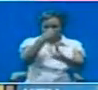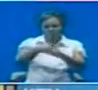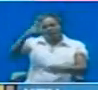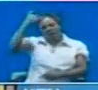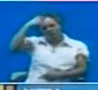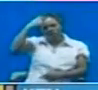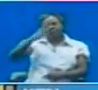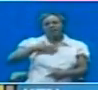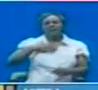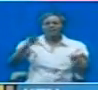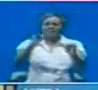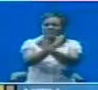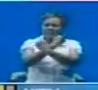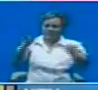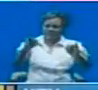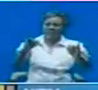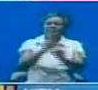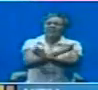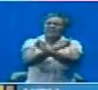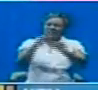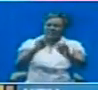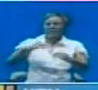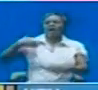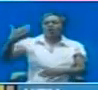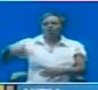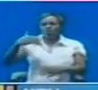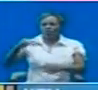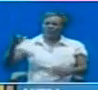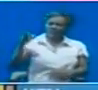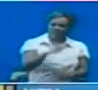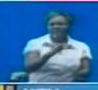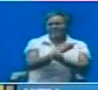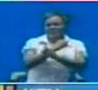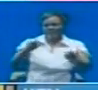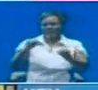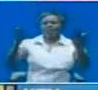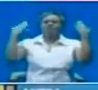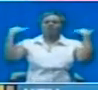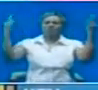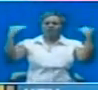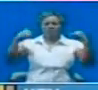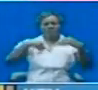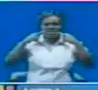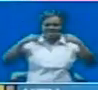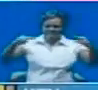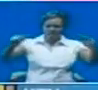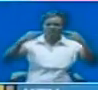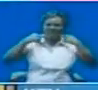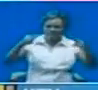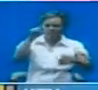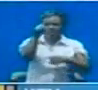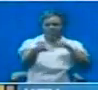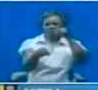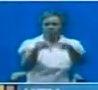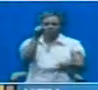is clear, has been clear, and will remain forever clear that I am innocent of all the